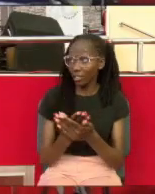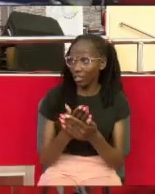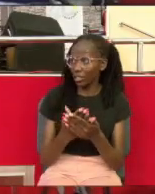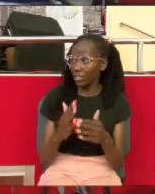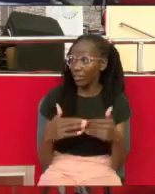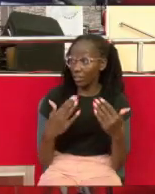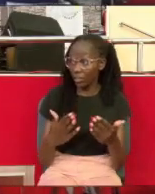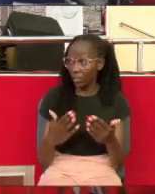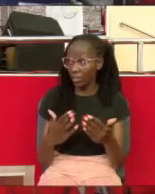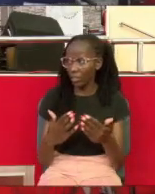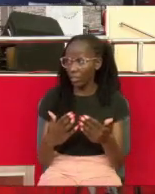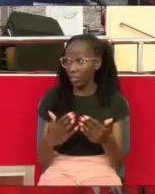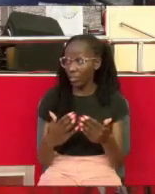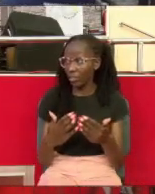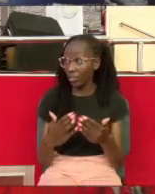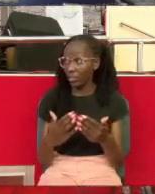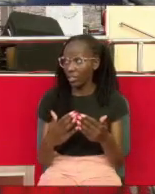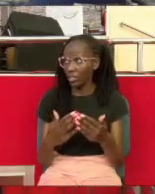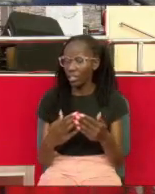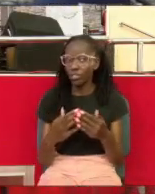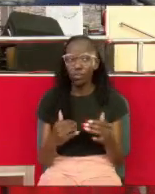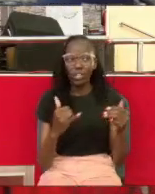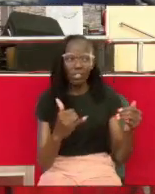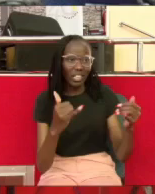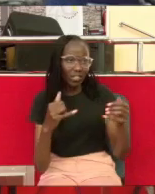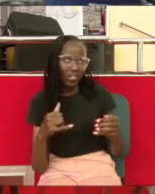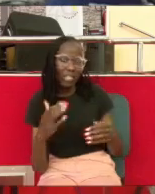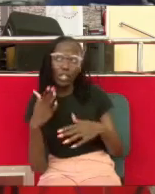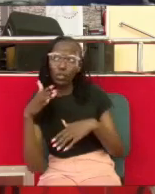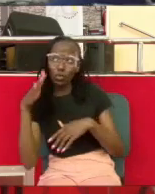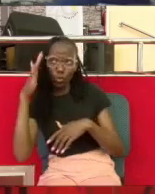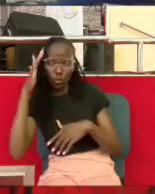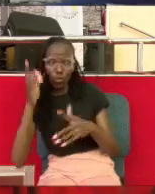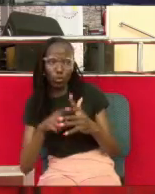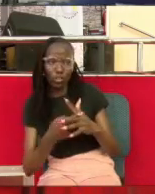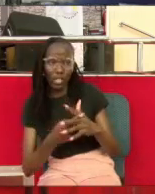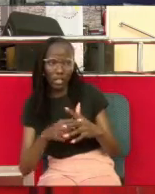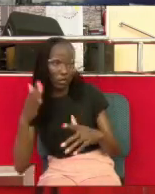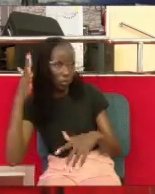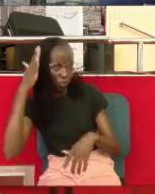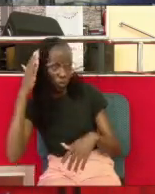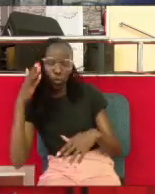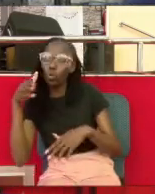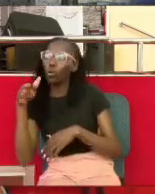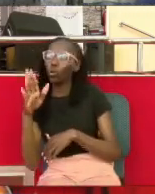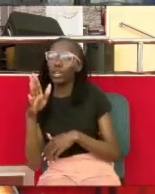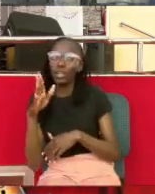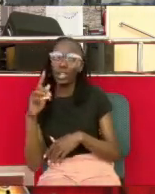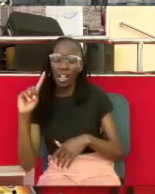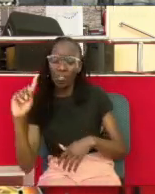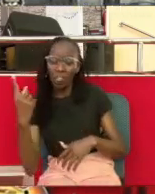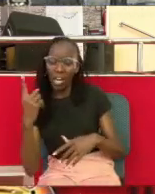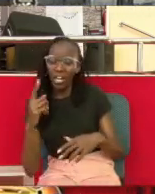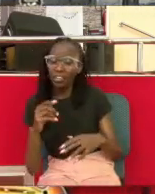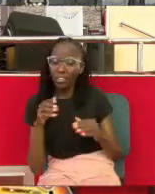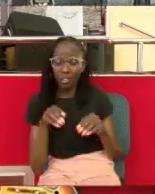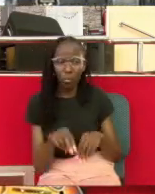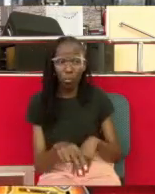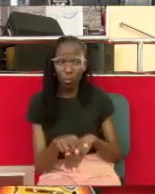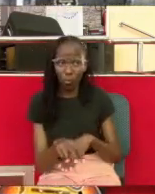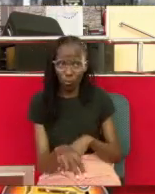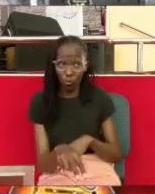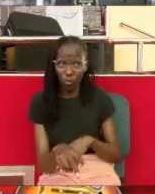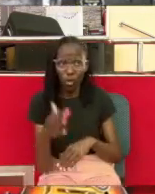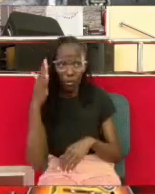it is just the introduction of getting to know God. It's the first step of getting to understand God.